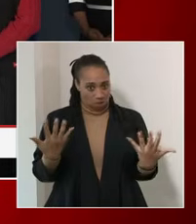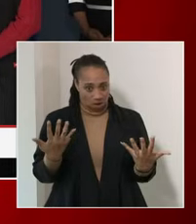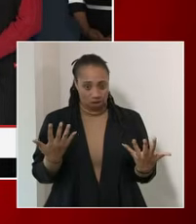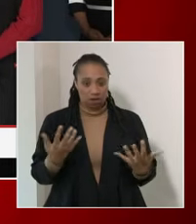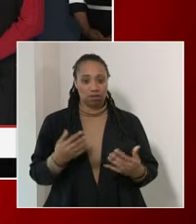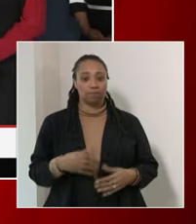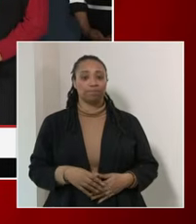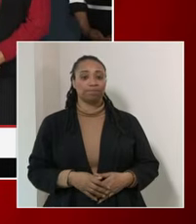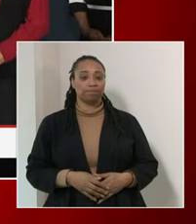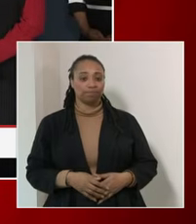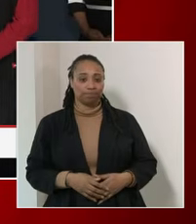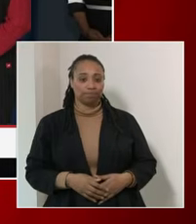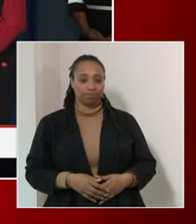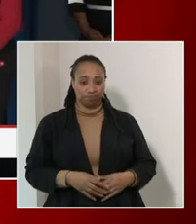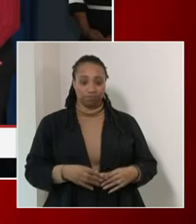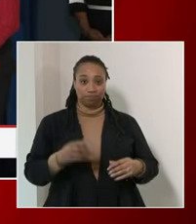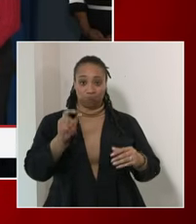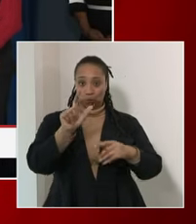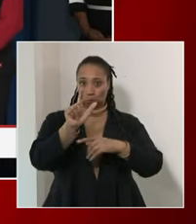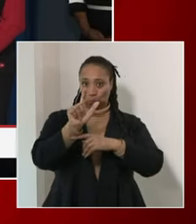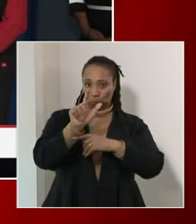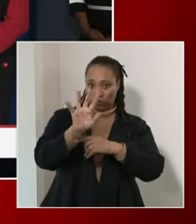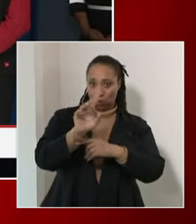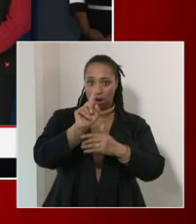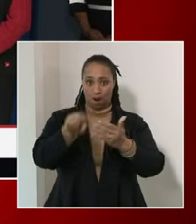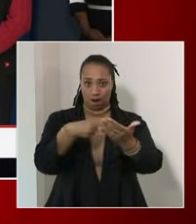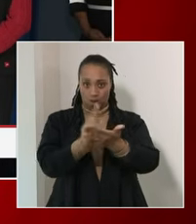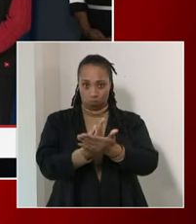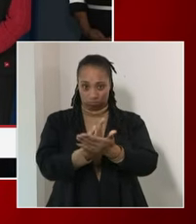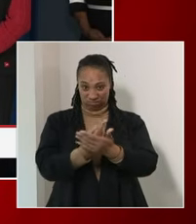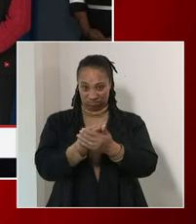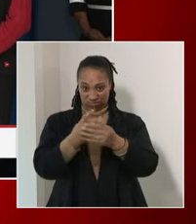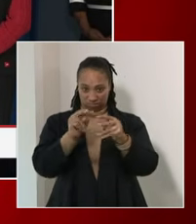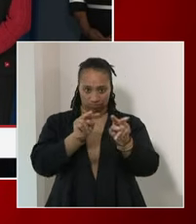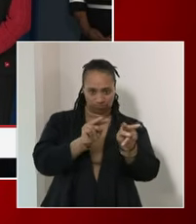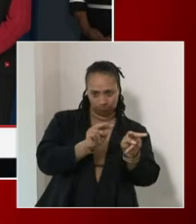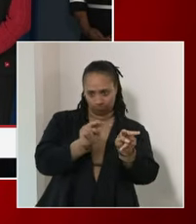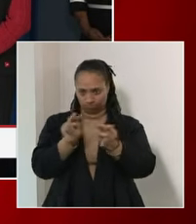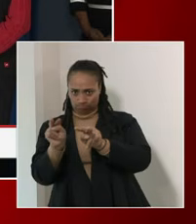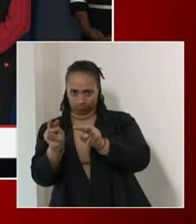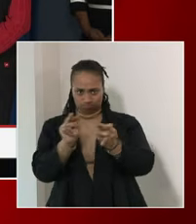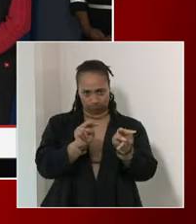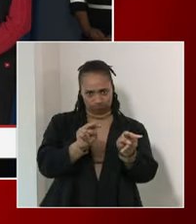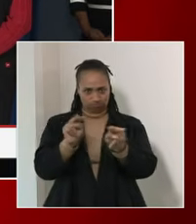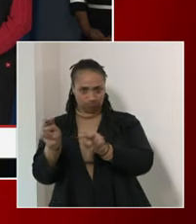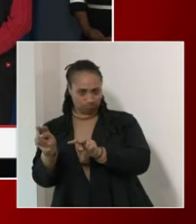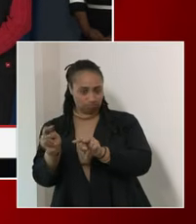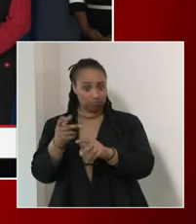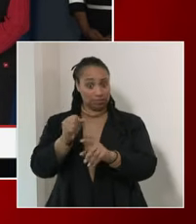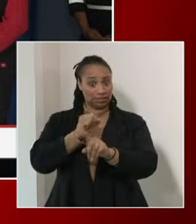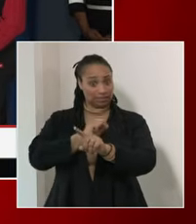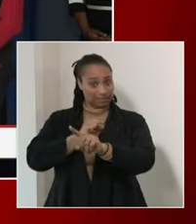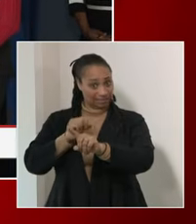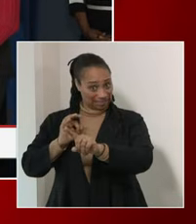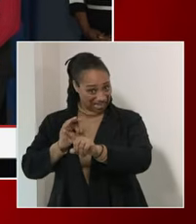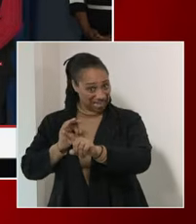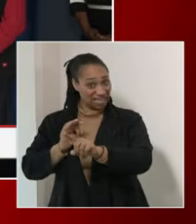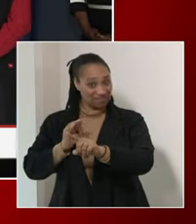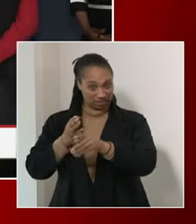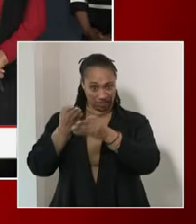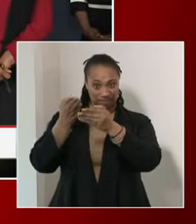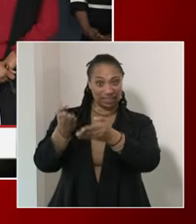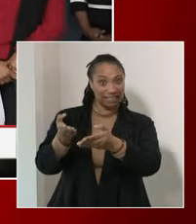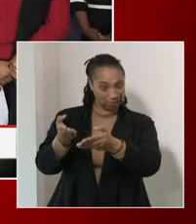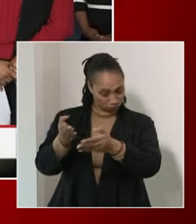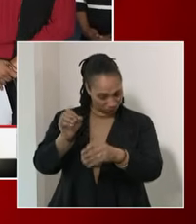up at 10 p.m., you could have issues overnight. Staff are on site as early as 3 a.m. Addressing many of those